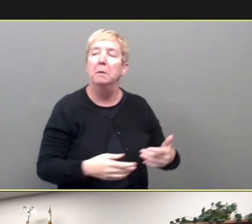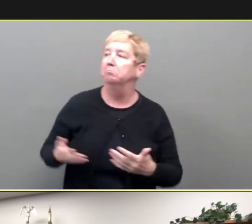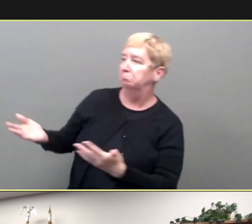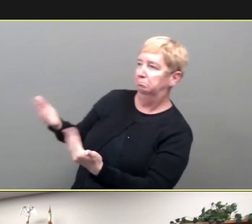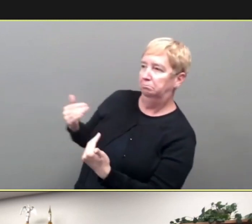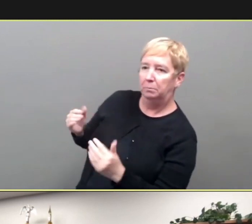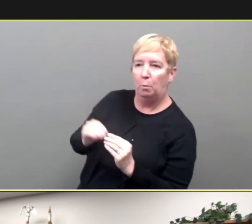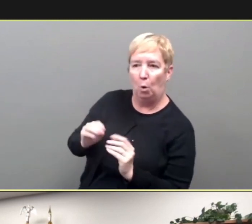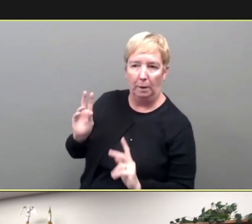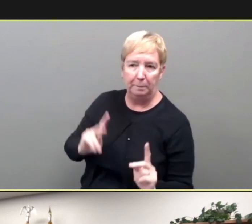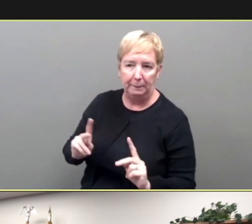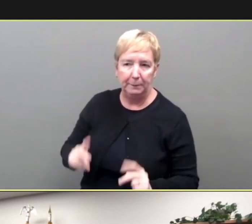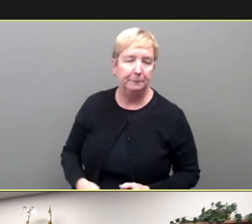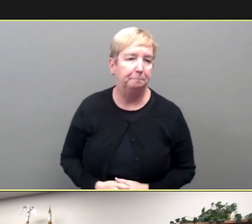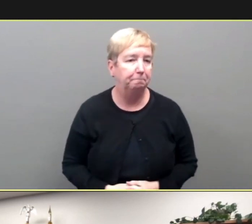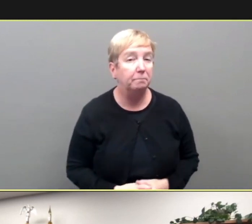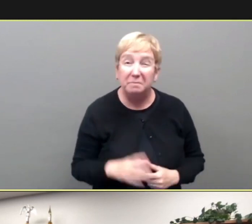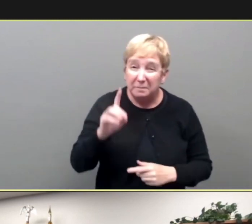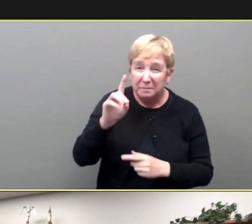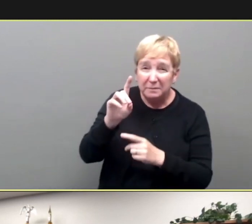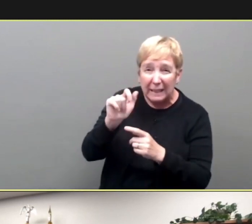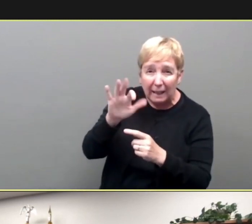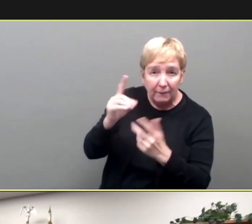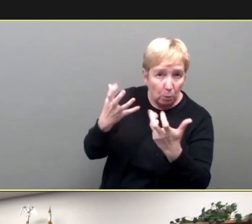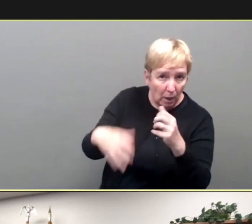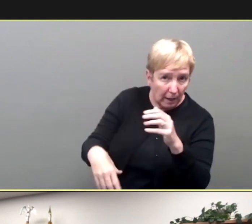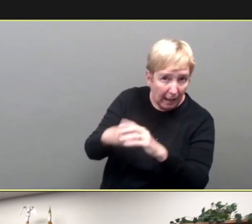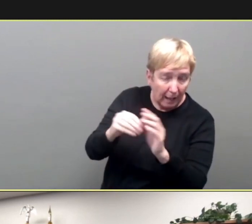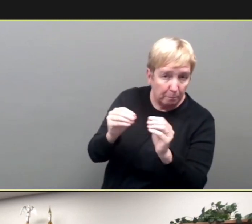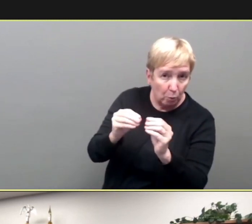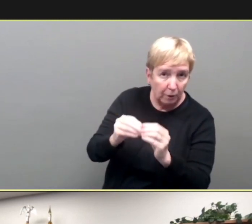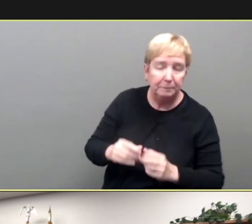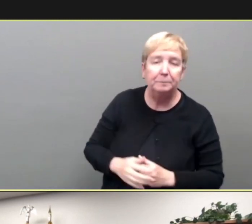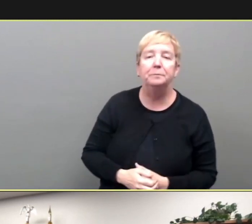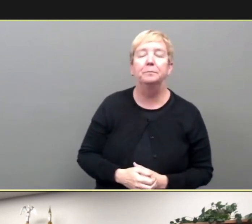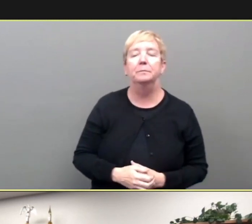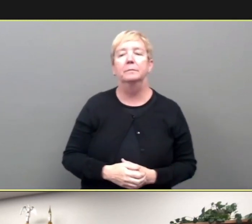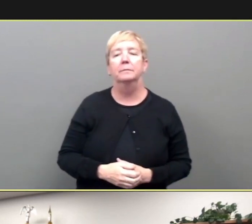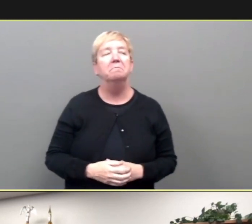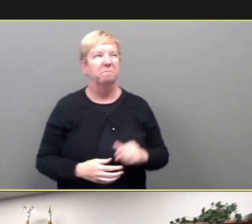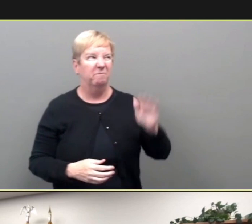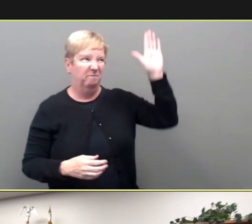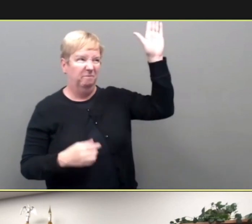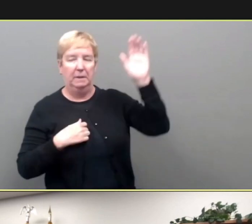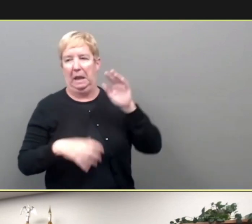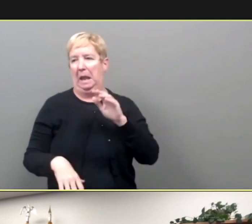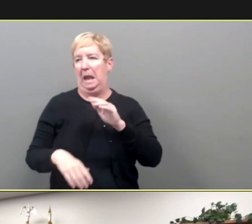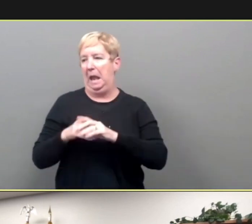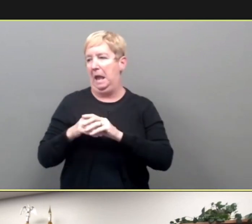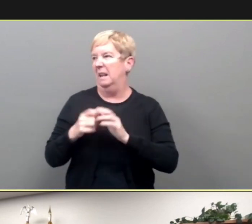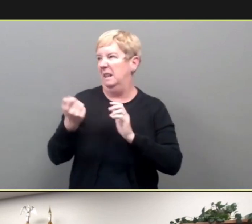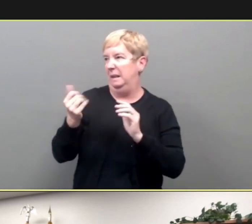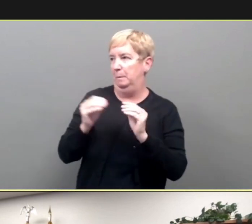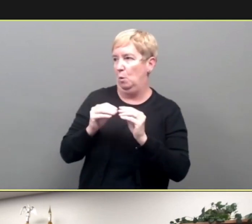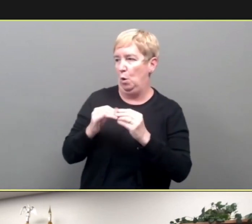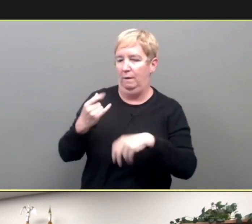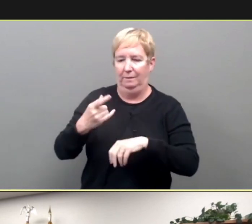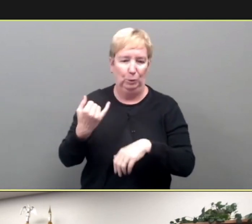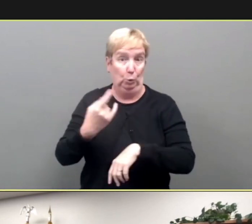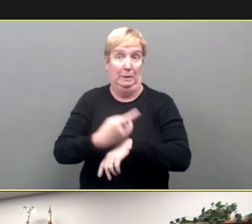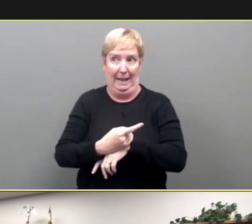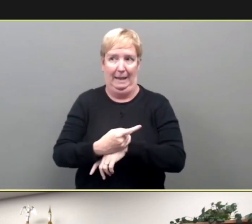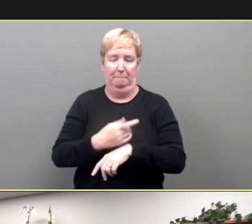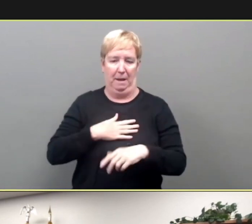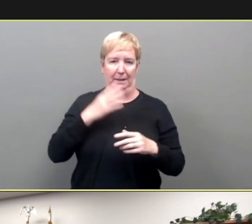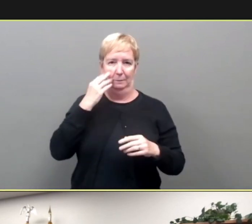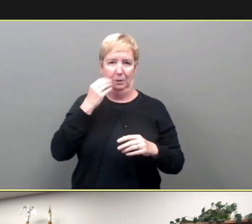but. I would just add one little anecdote from today. I got